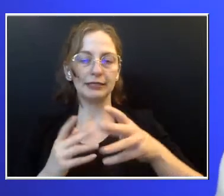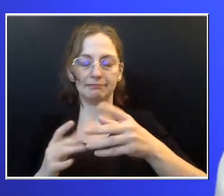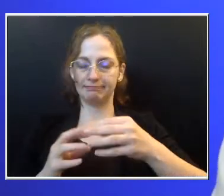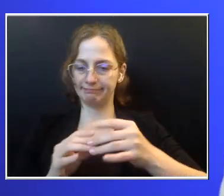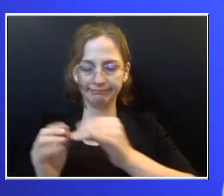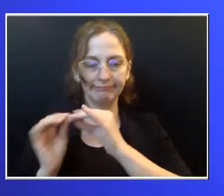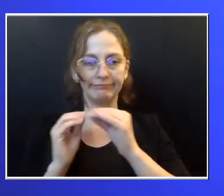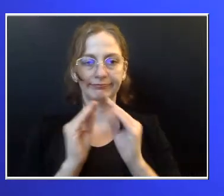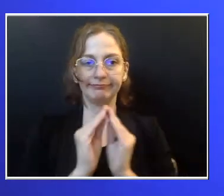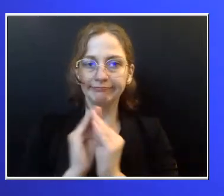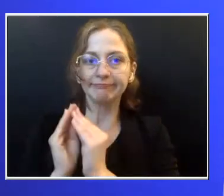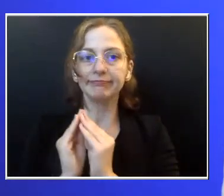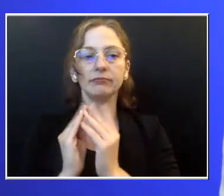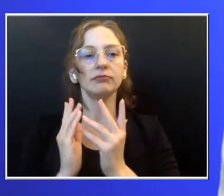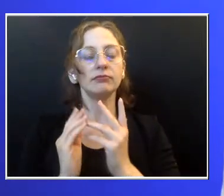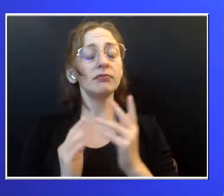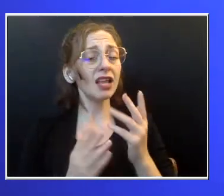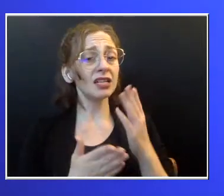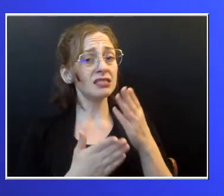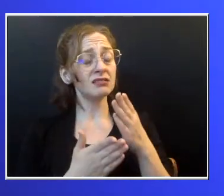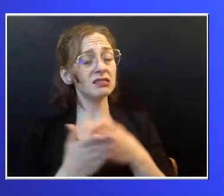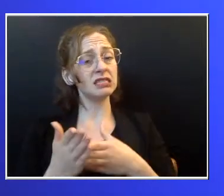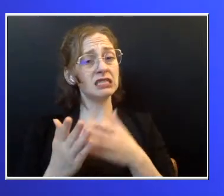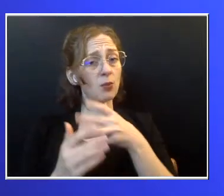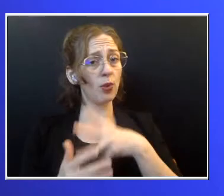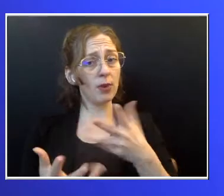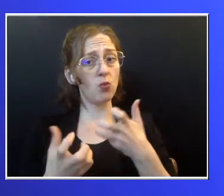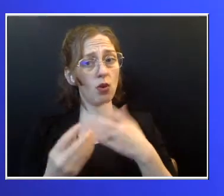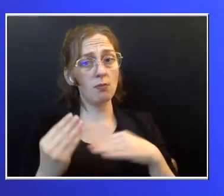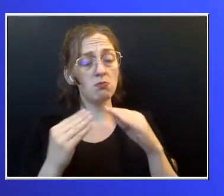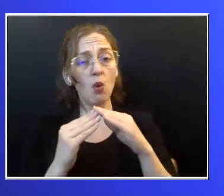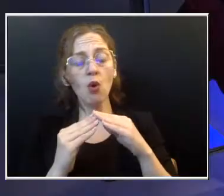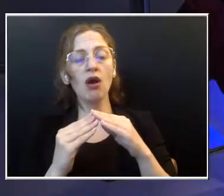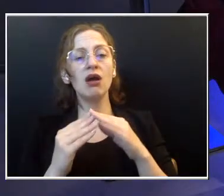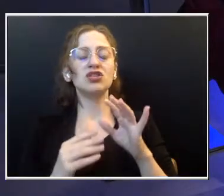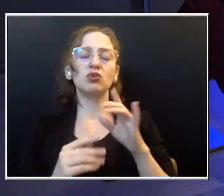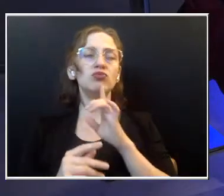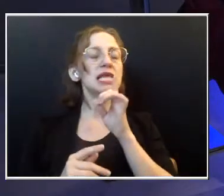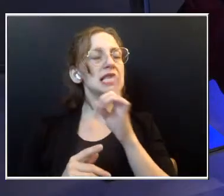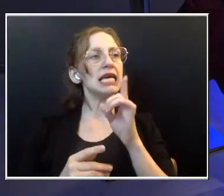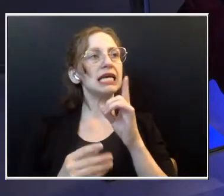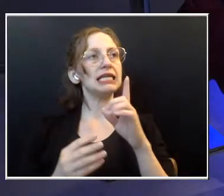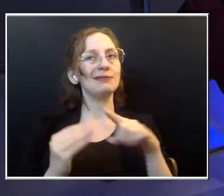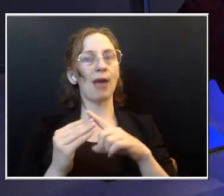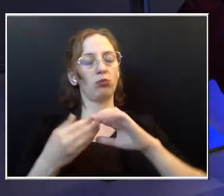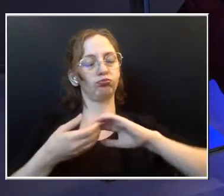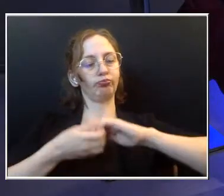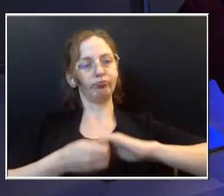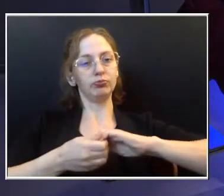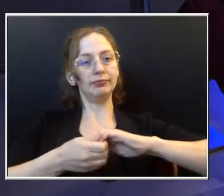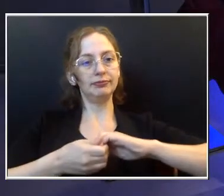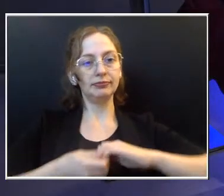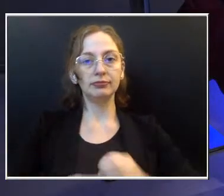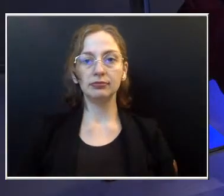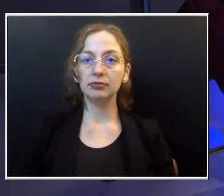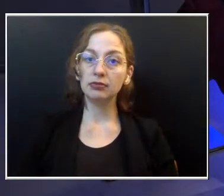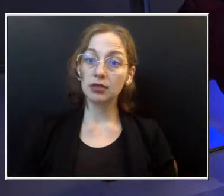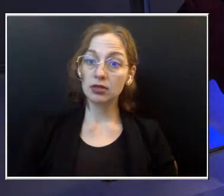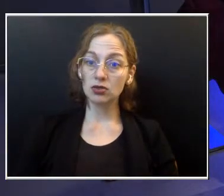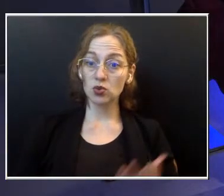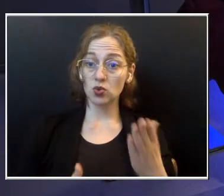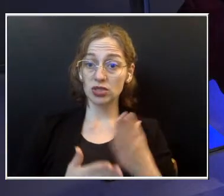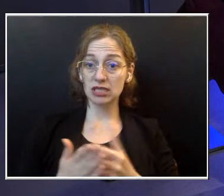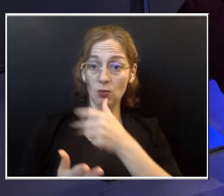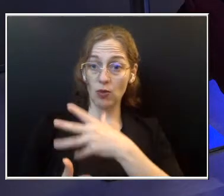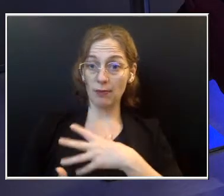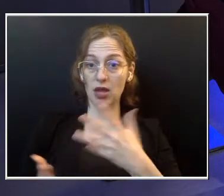that's an important aspect to sort of highlight. So I guess in a way, like somebody might be one and done, and somebody else might need to come back for some fine